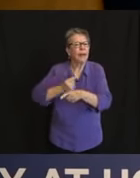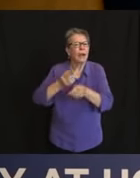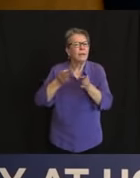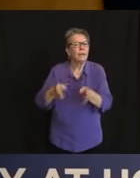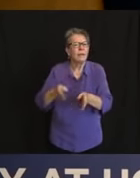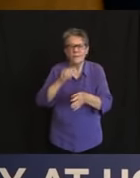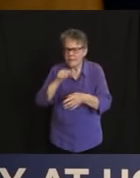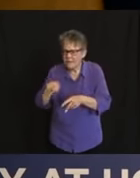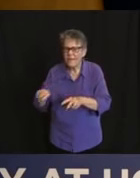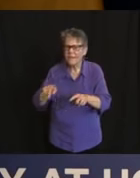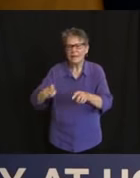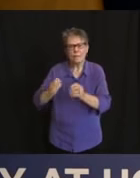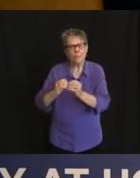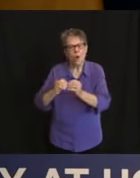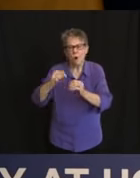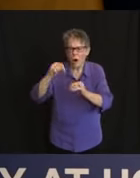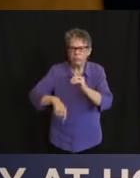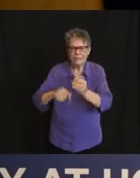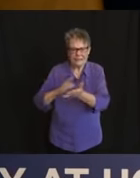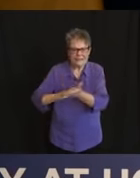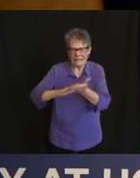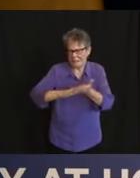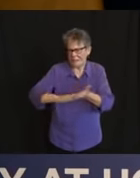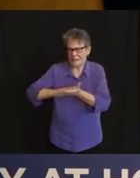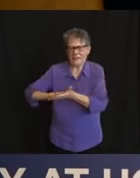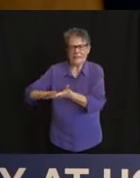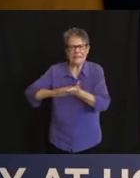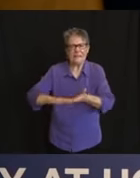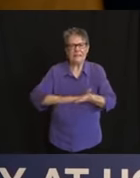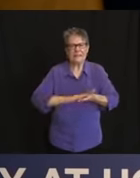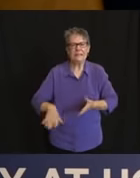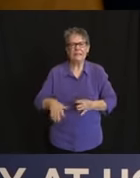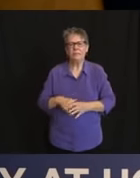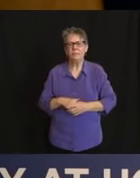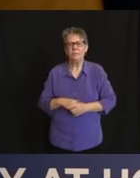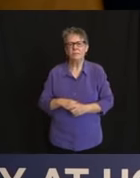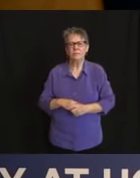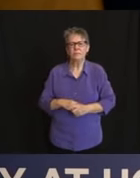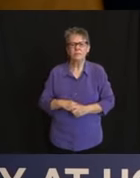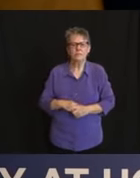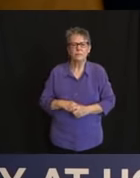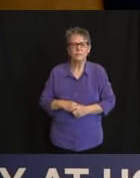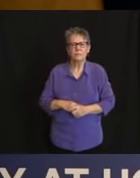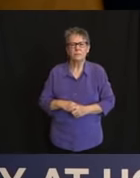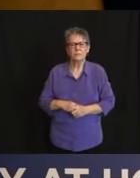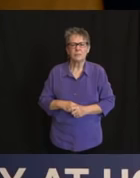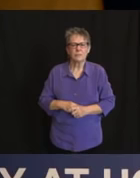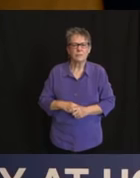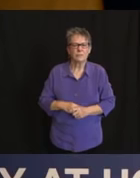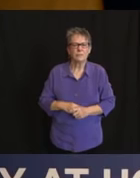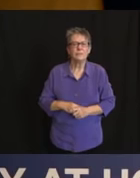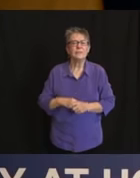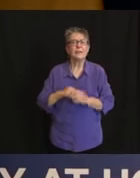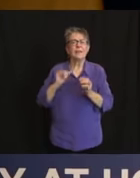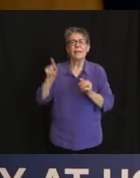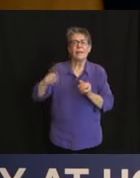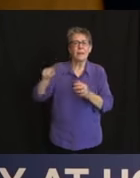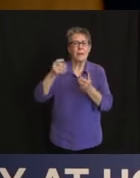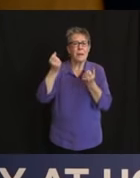degree of dementia patients, that they had difficulty cohorting dementia patients that need to be in